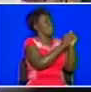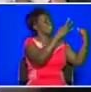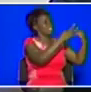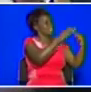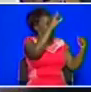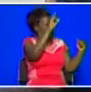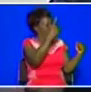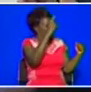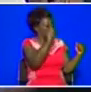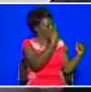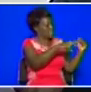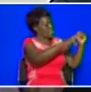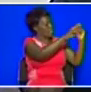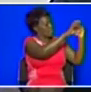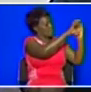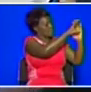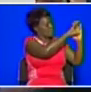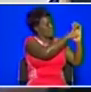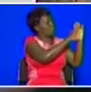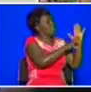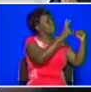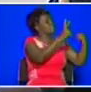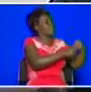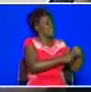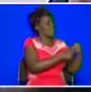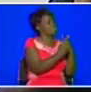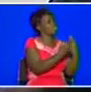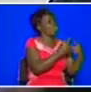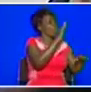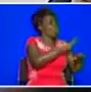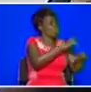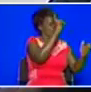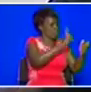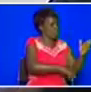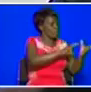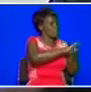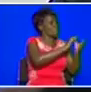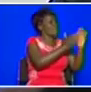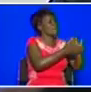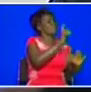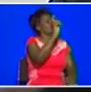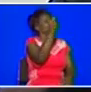The first 7 chapters talk about becoming Kenyans.